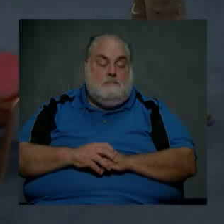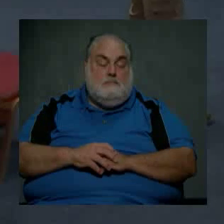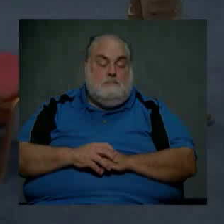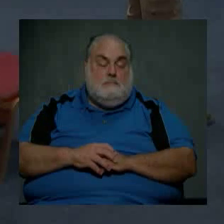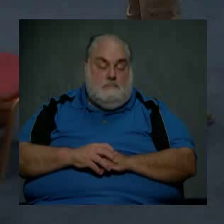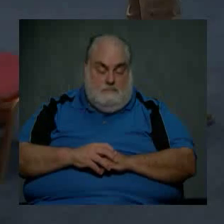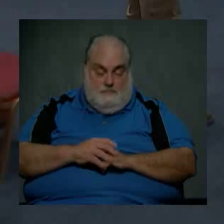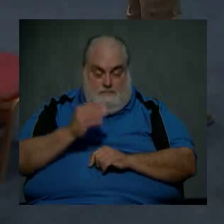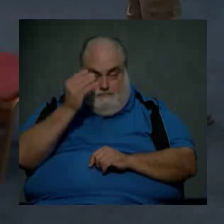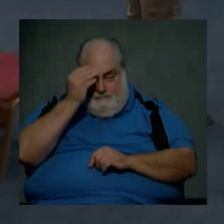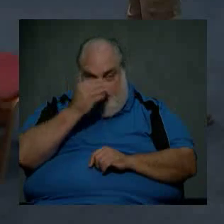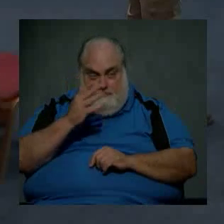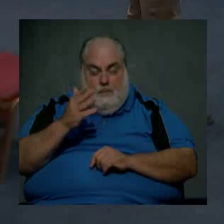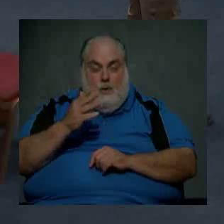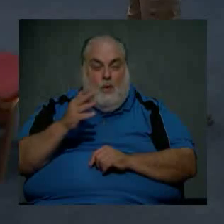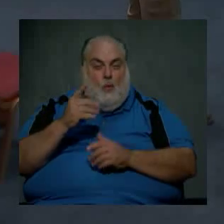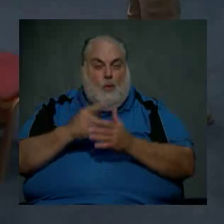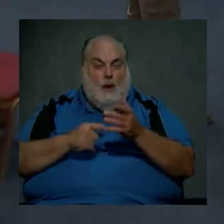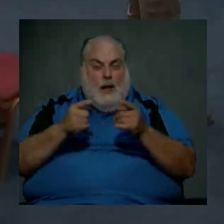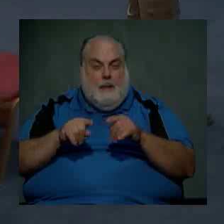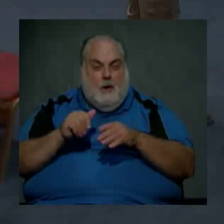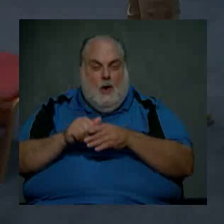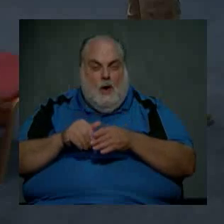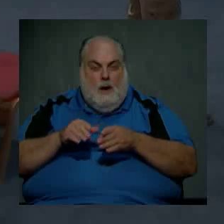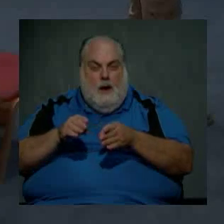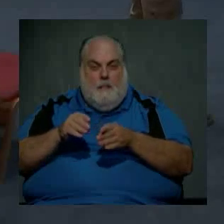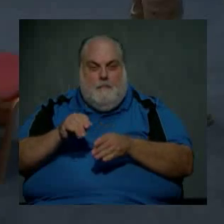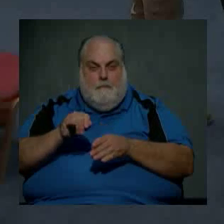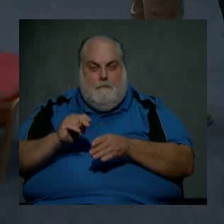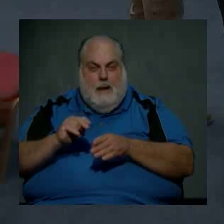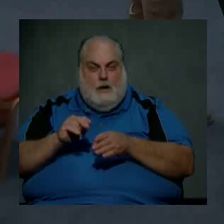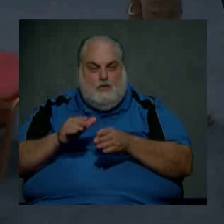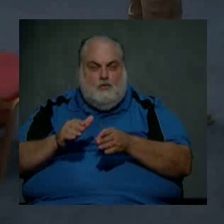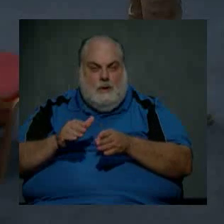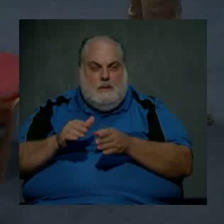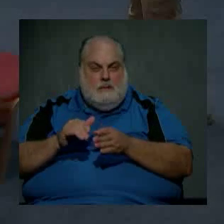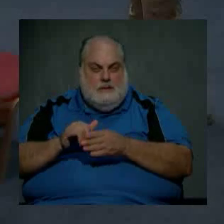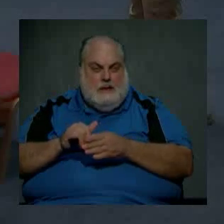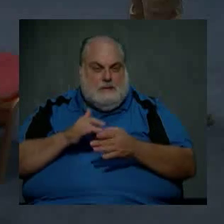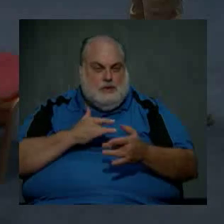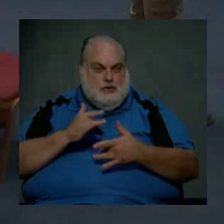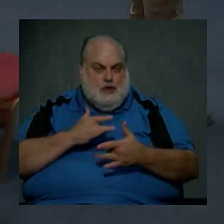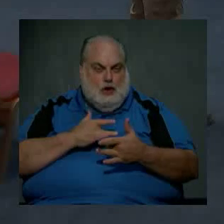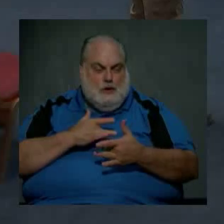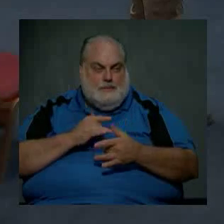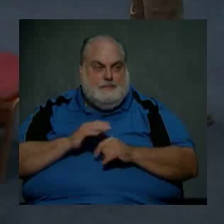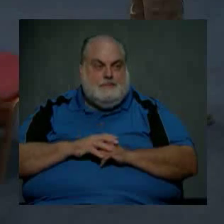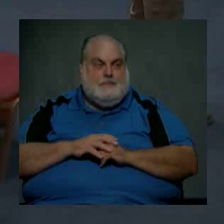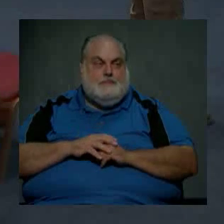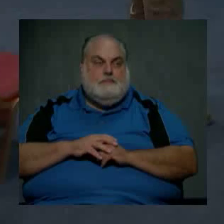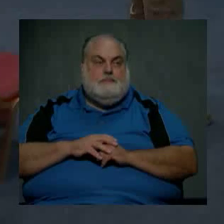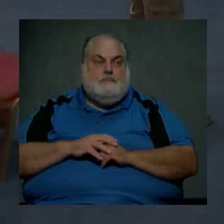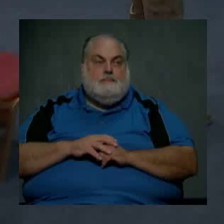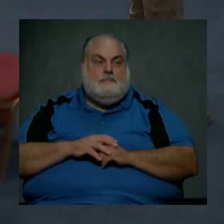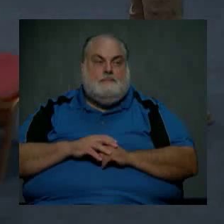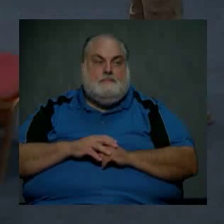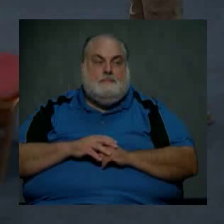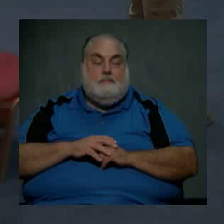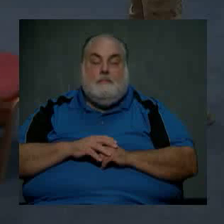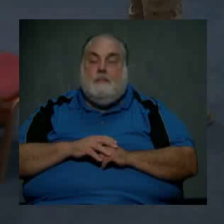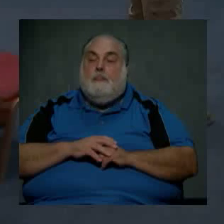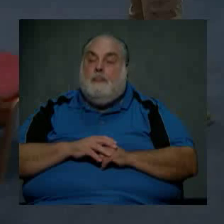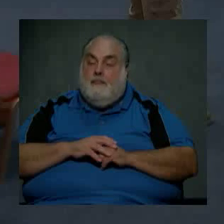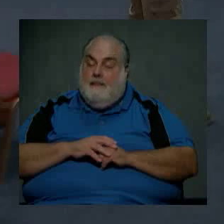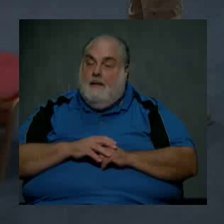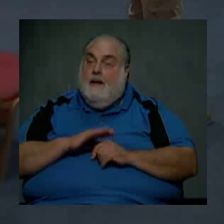city, that's all. Any more questions? So my question is, aesthetically, it's going to look better if